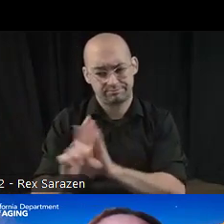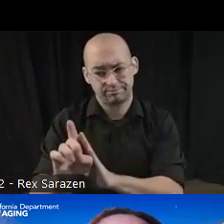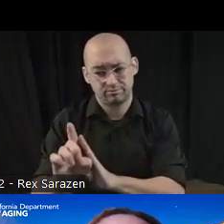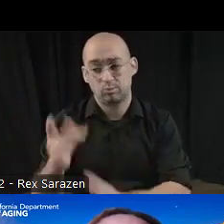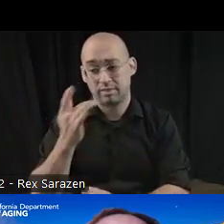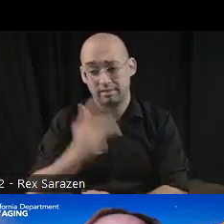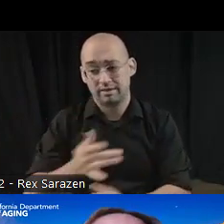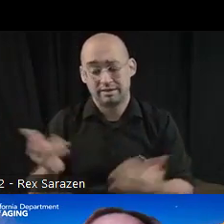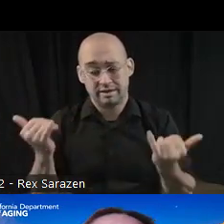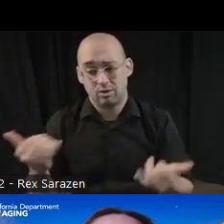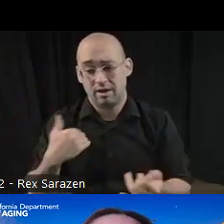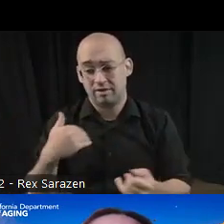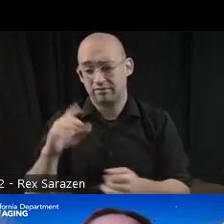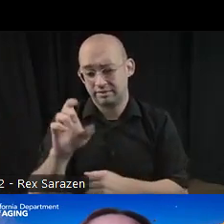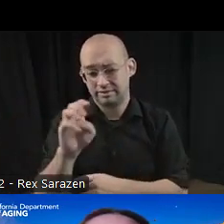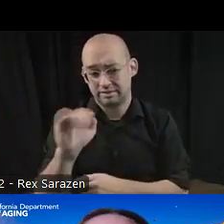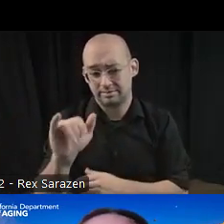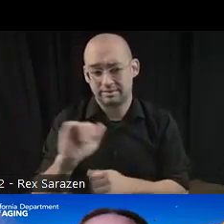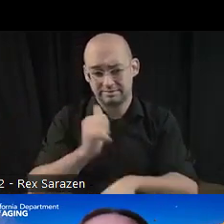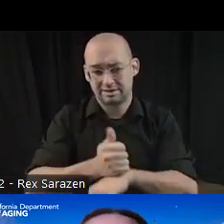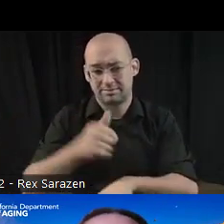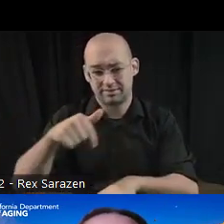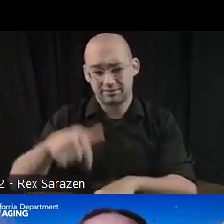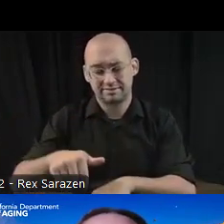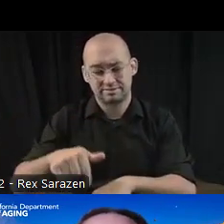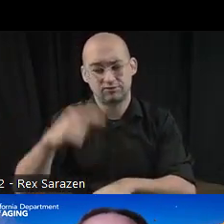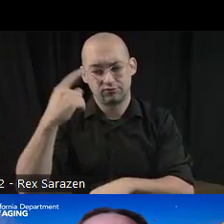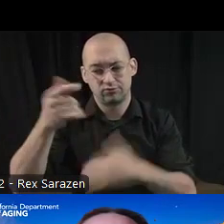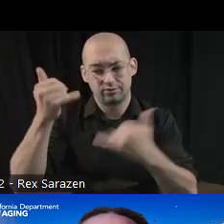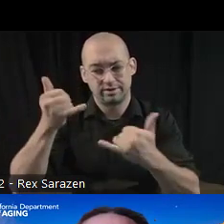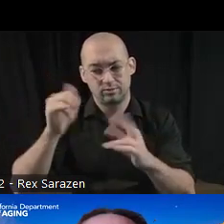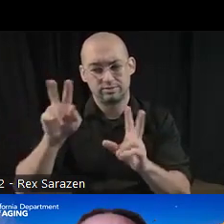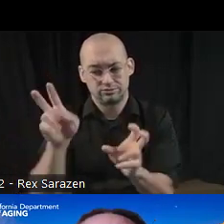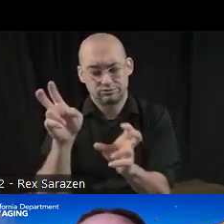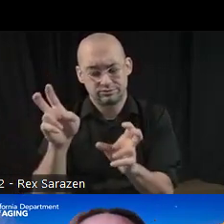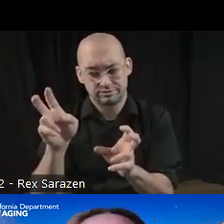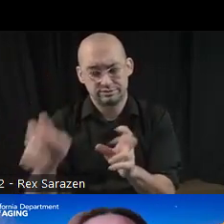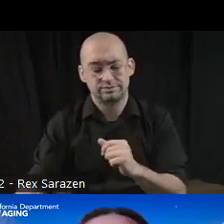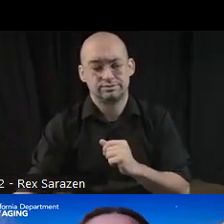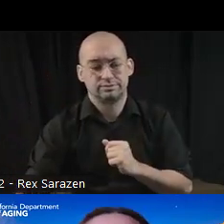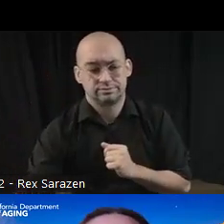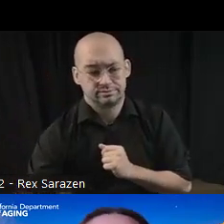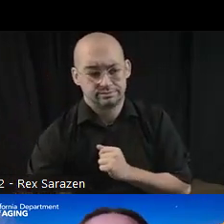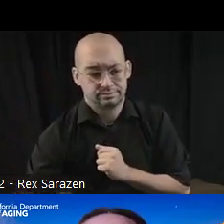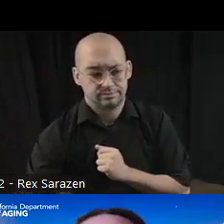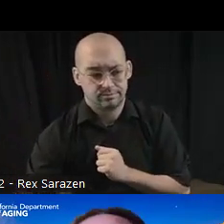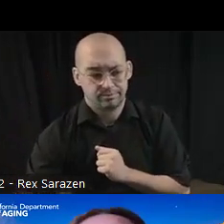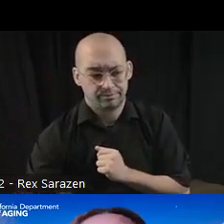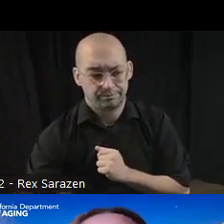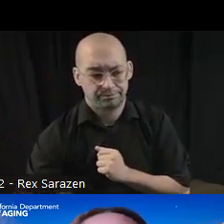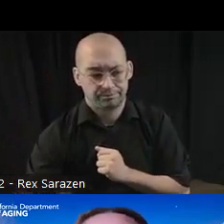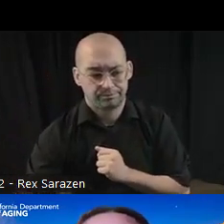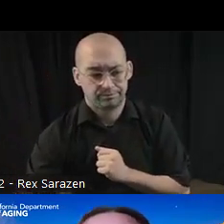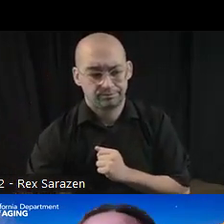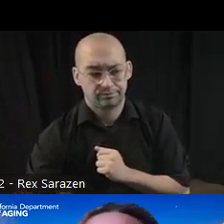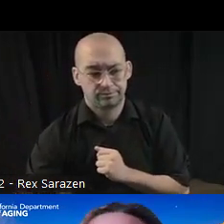Denny facilitating this next agenda item on the current issues faced by older immigrants, which we anticipate being a central focus